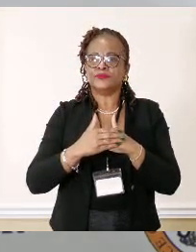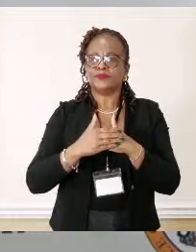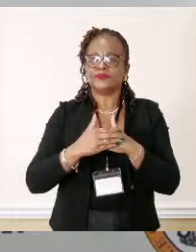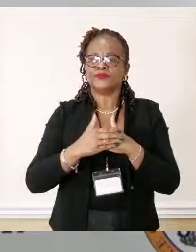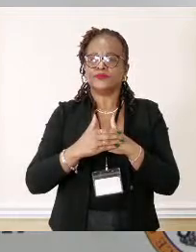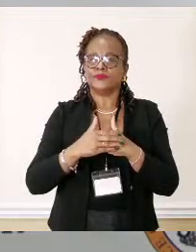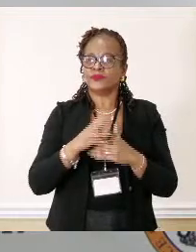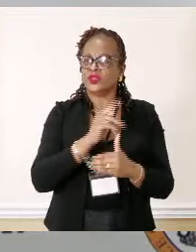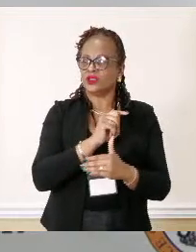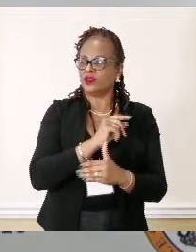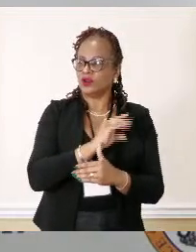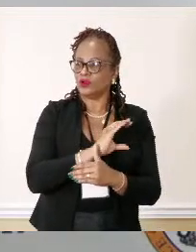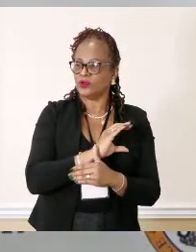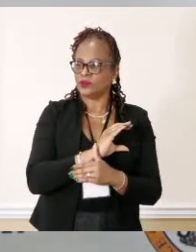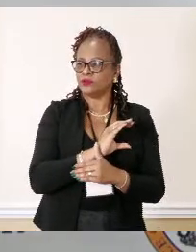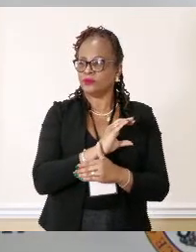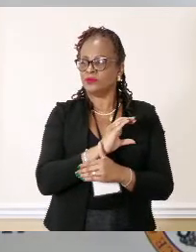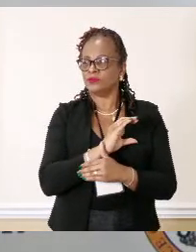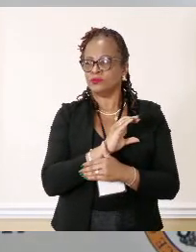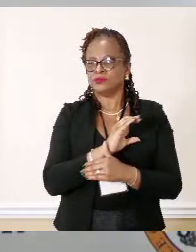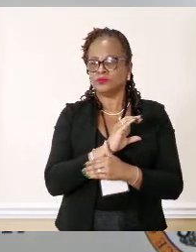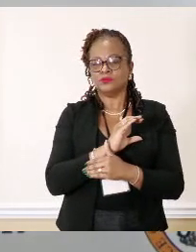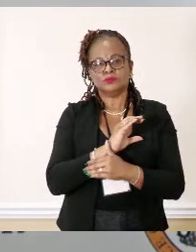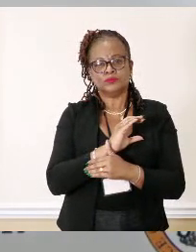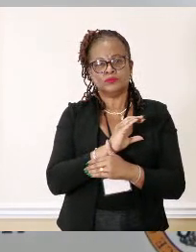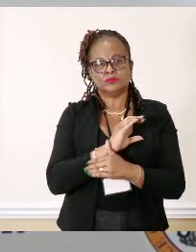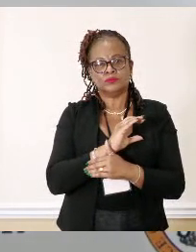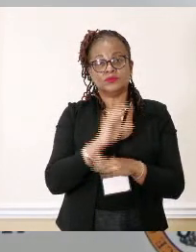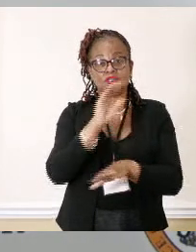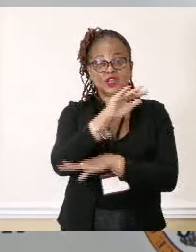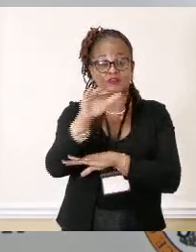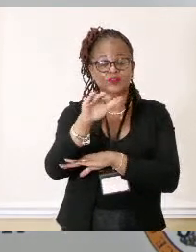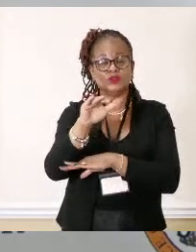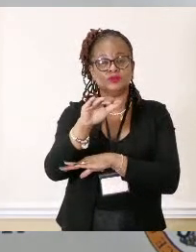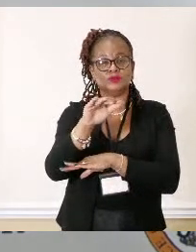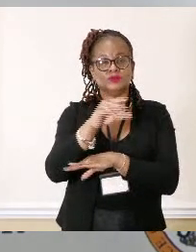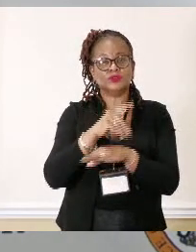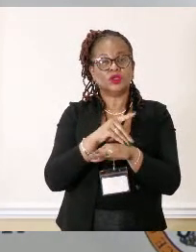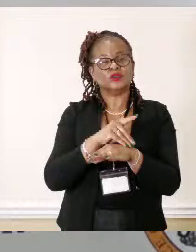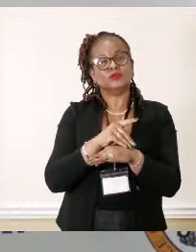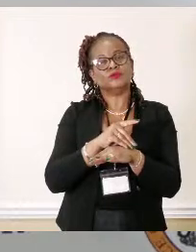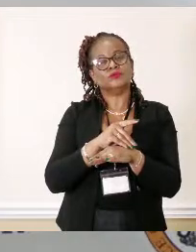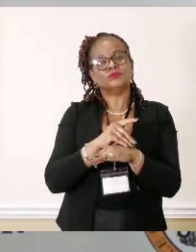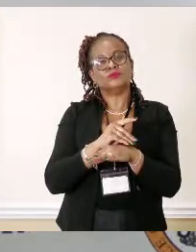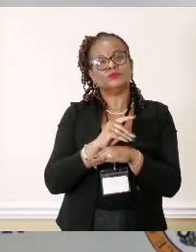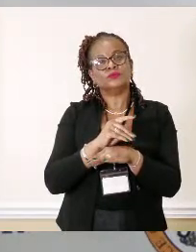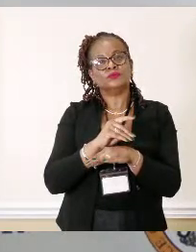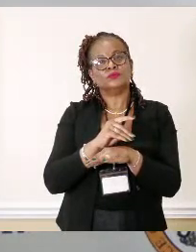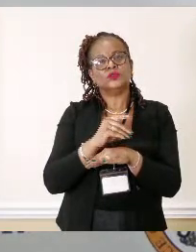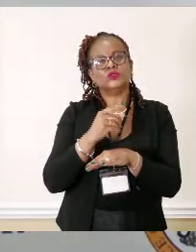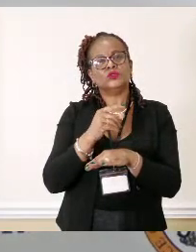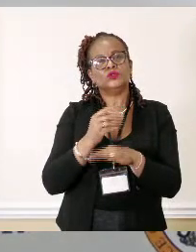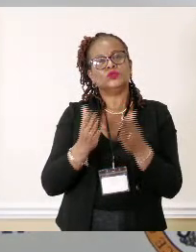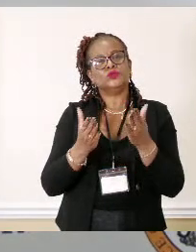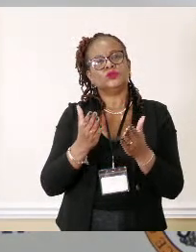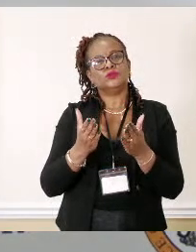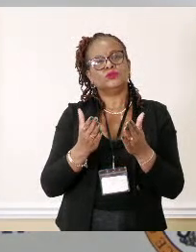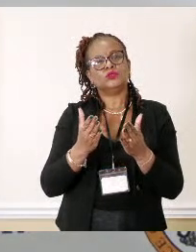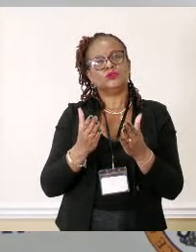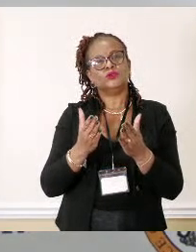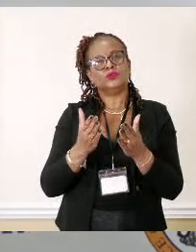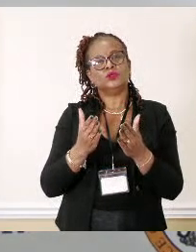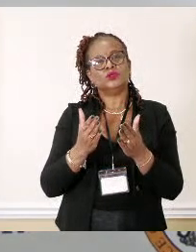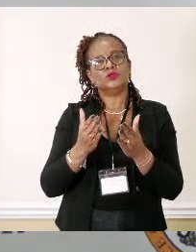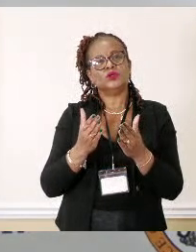Tanya Cartwright, please. Good afternoon, Dr. Dalregis. You seem to have put out a